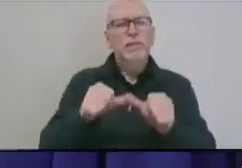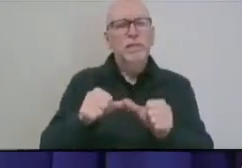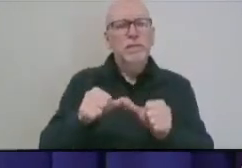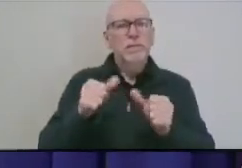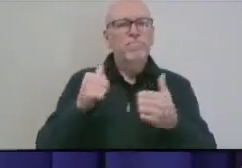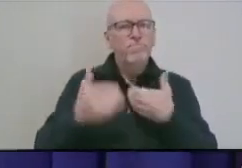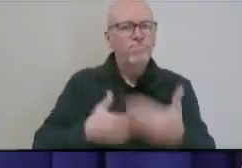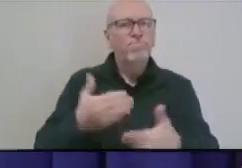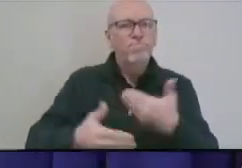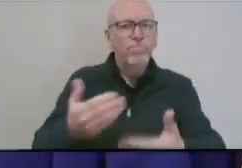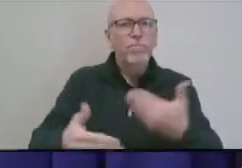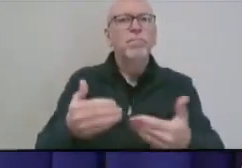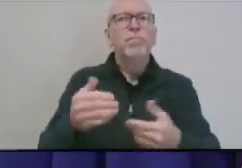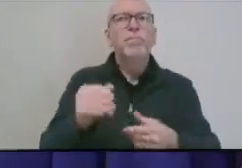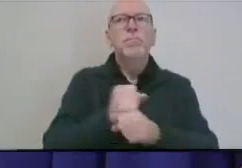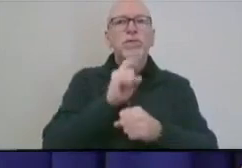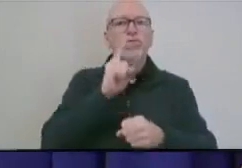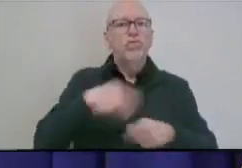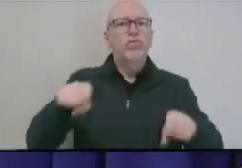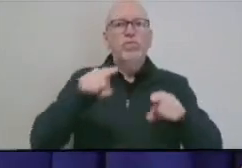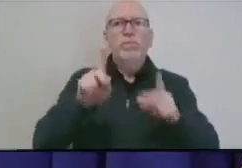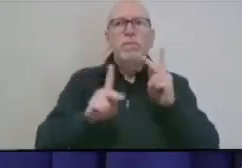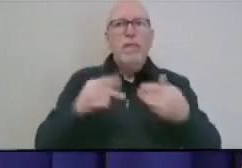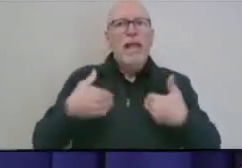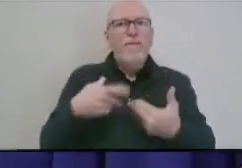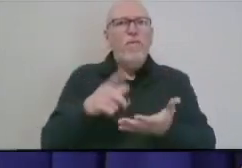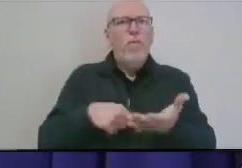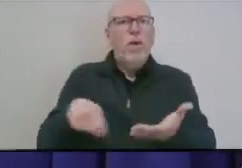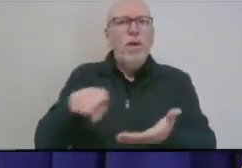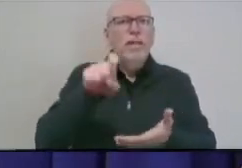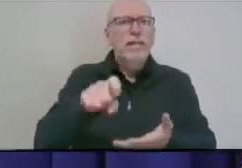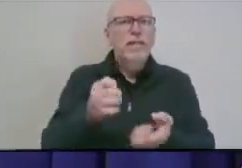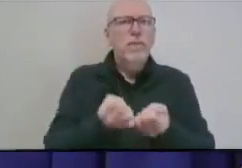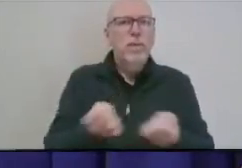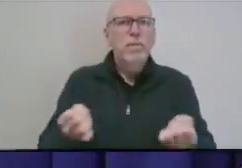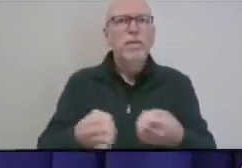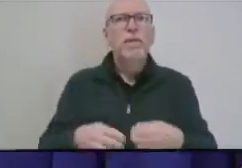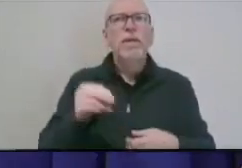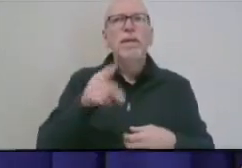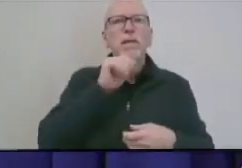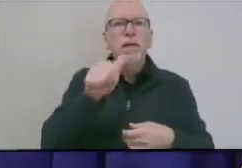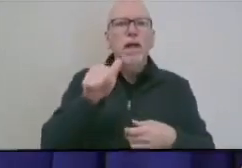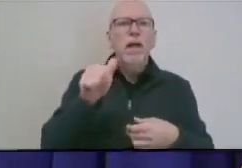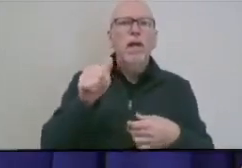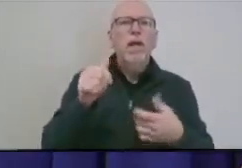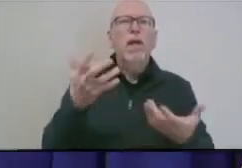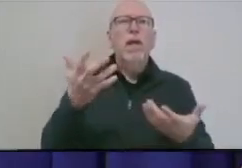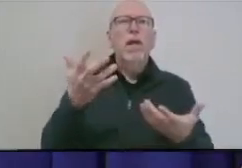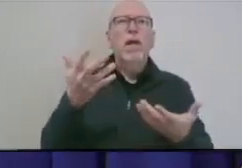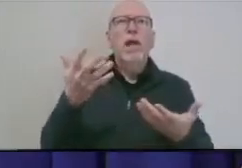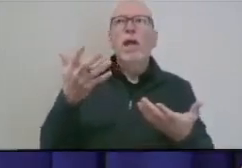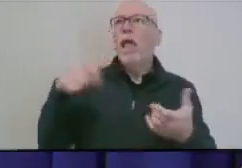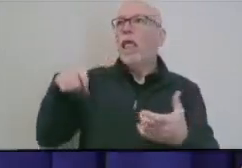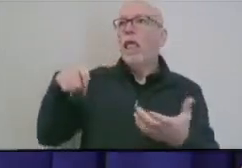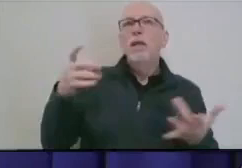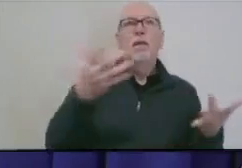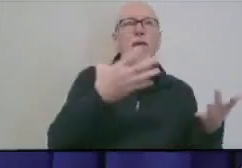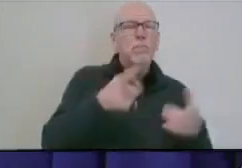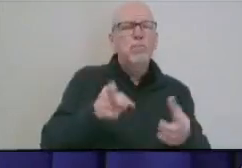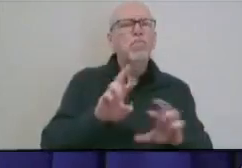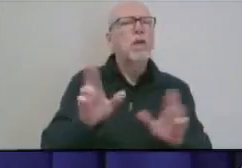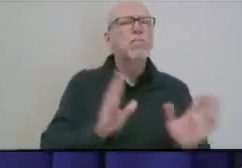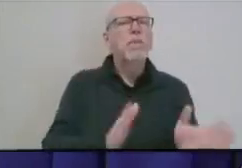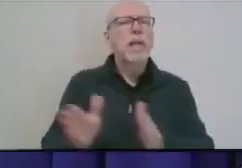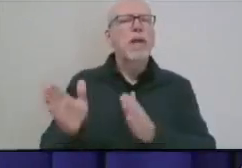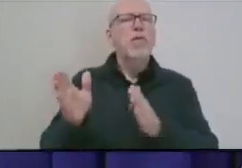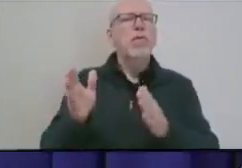this space and make sure folks have what they need, and that they're not just responding, but they're prepared as we continue